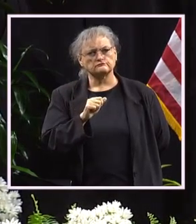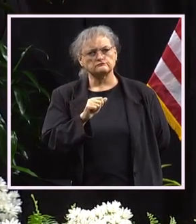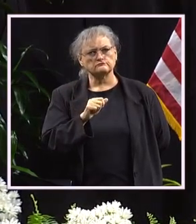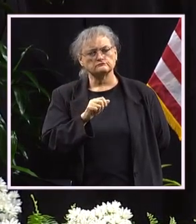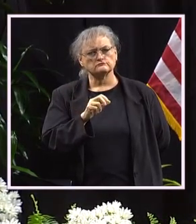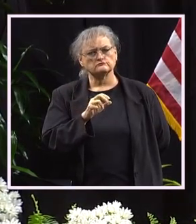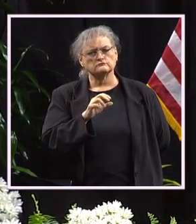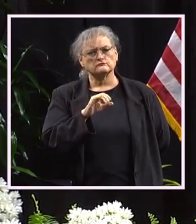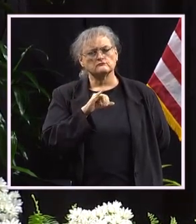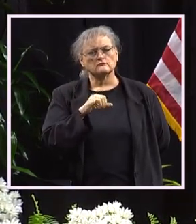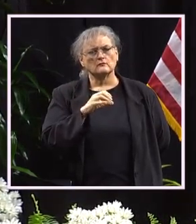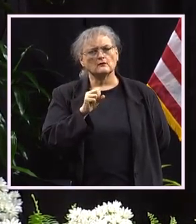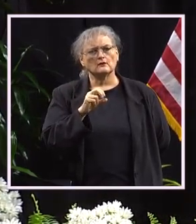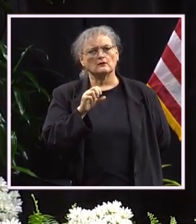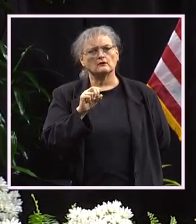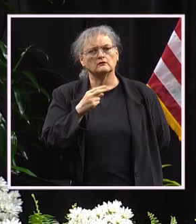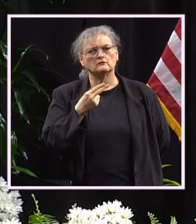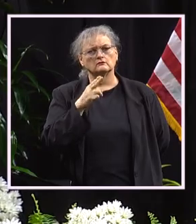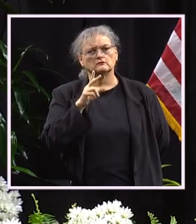Joshua R. Quiroga,